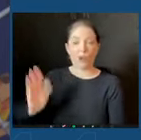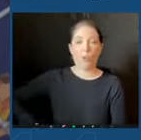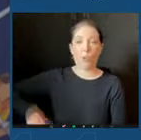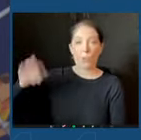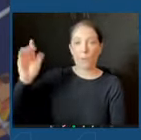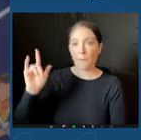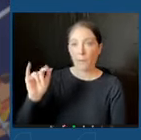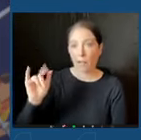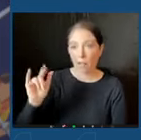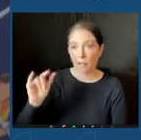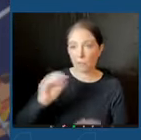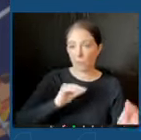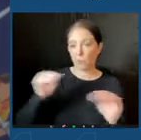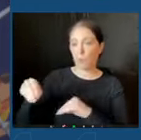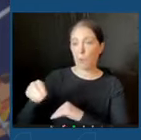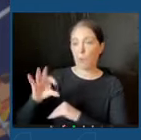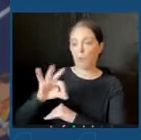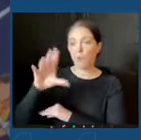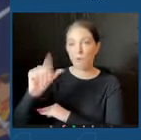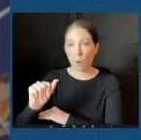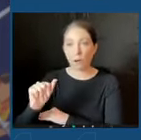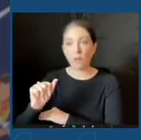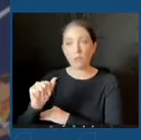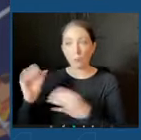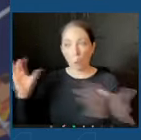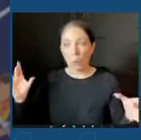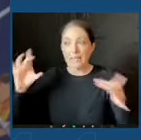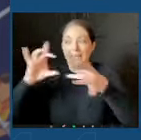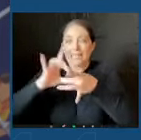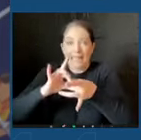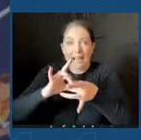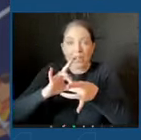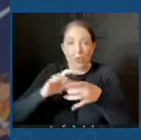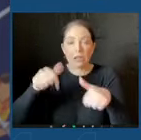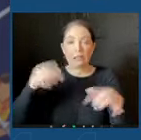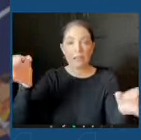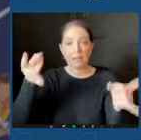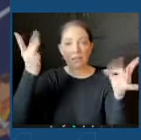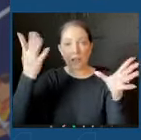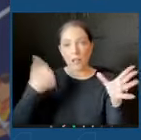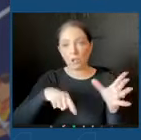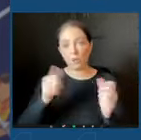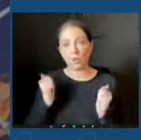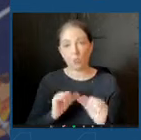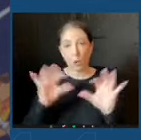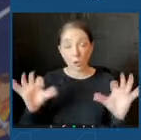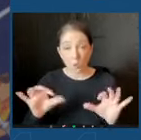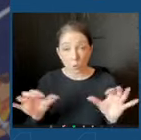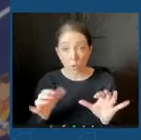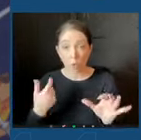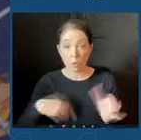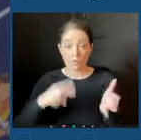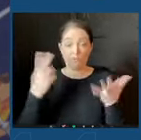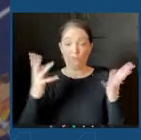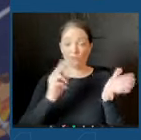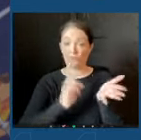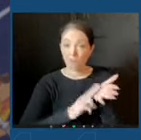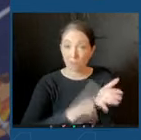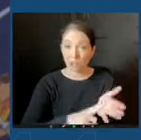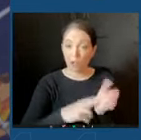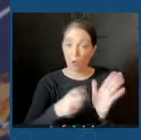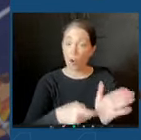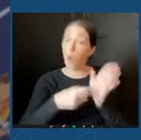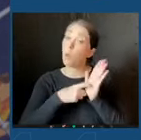to Florida. So there is a connection to this violence and what we're trying to do here today. We signed it to require or ask schools to